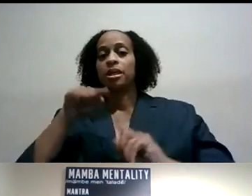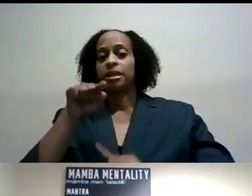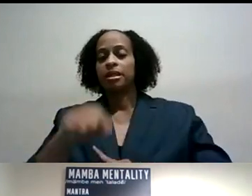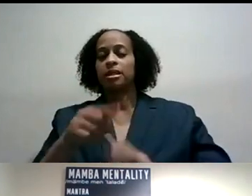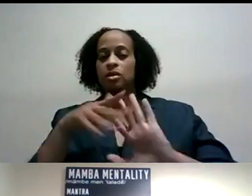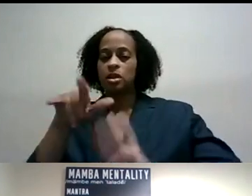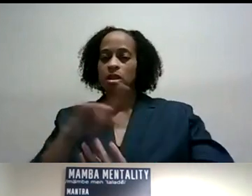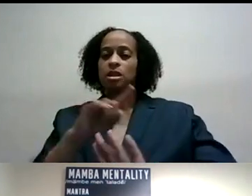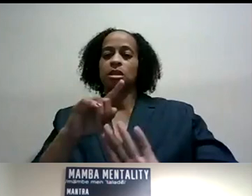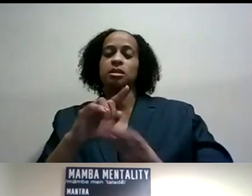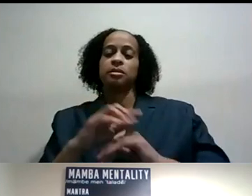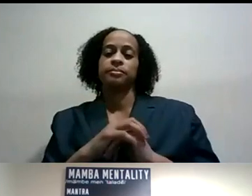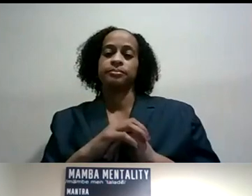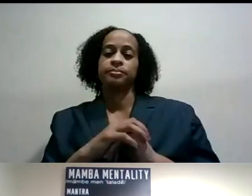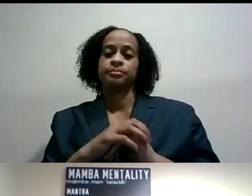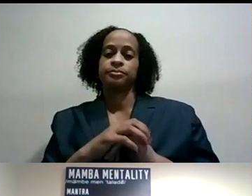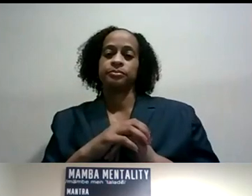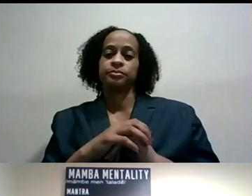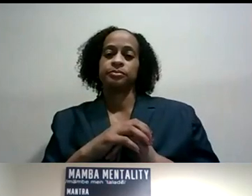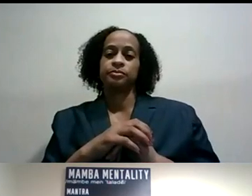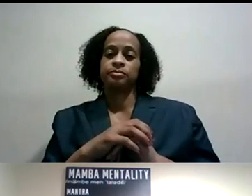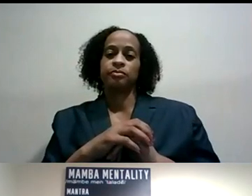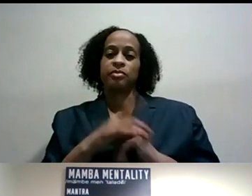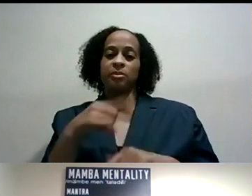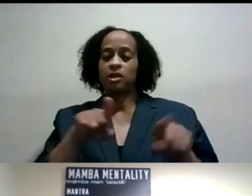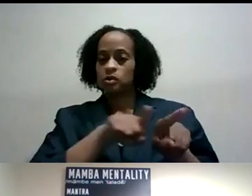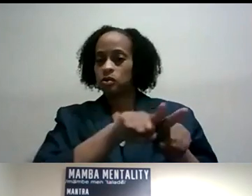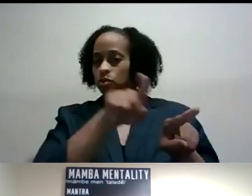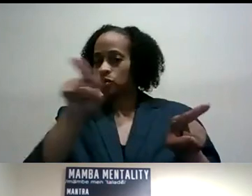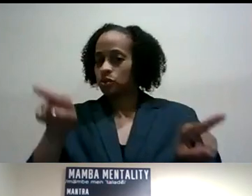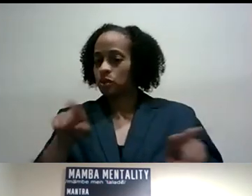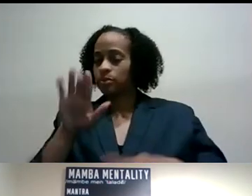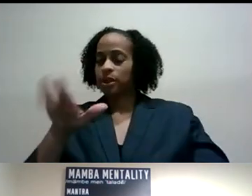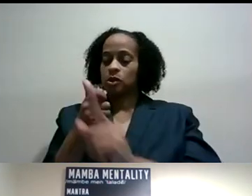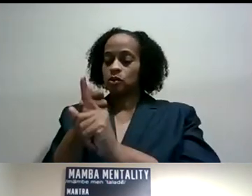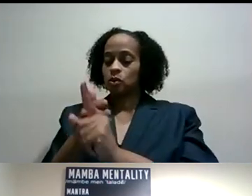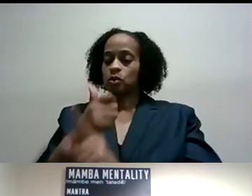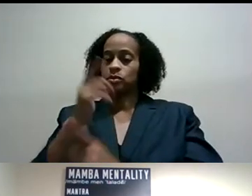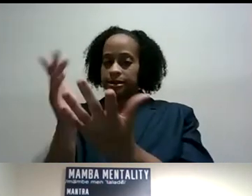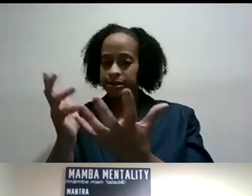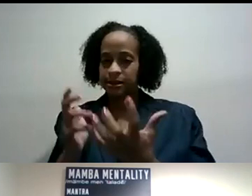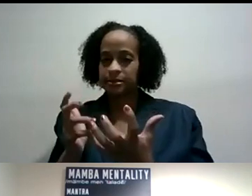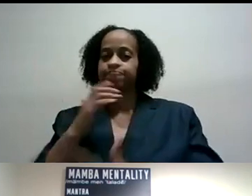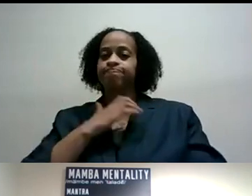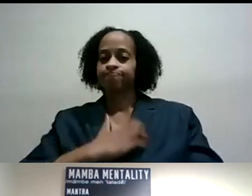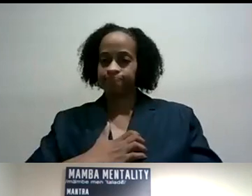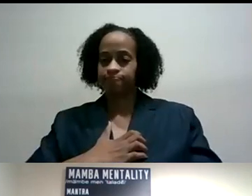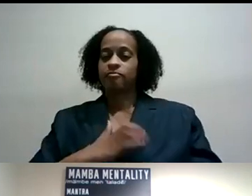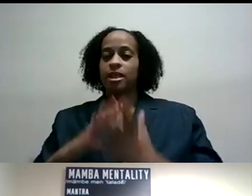drawn away by his own desires. Yes. And